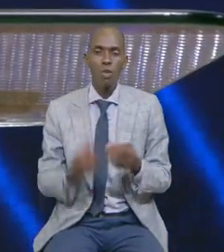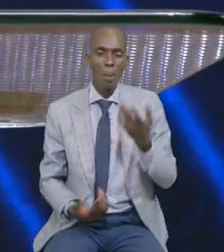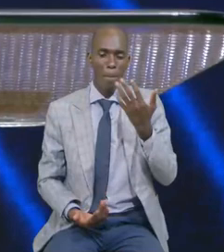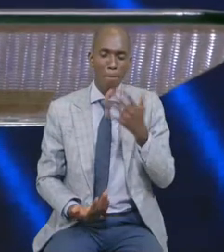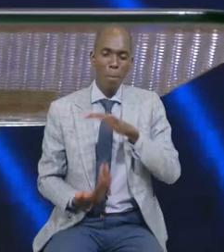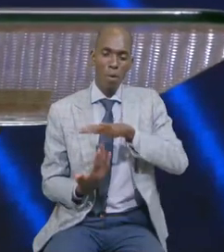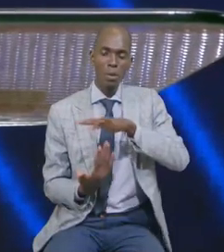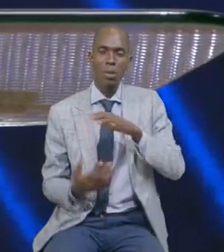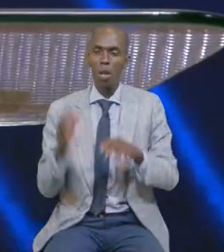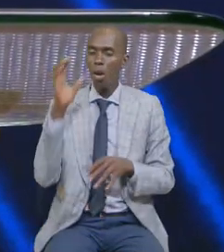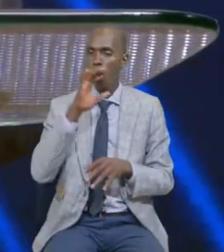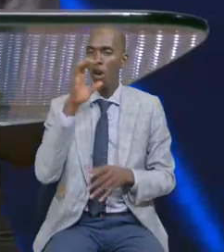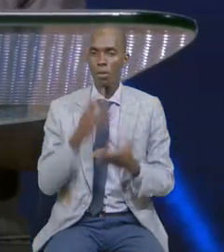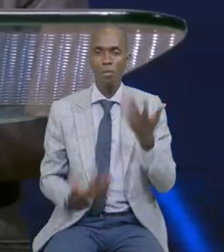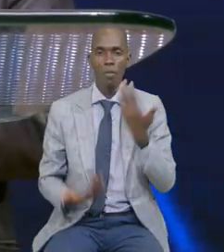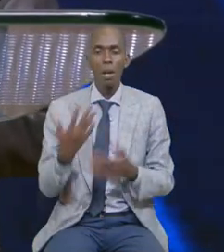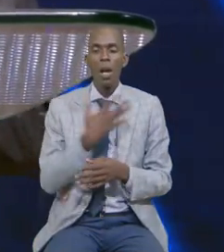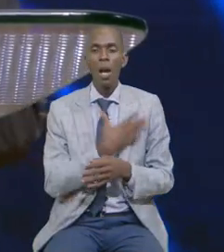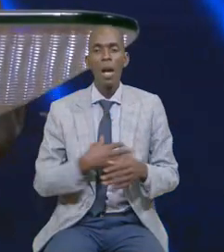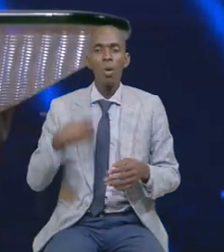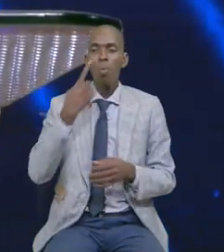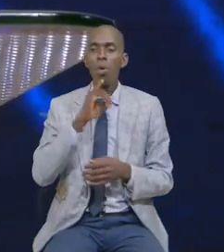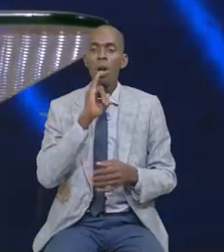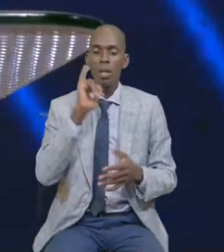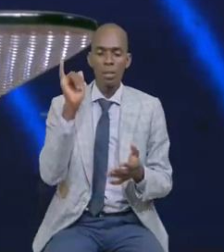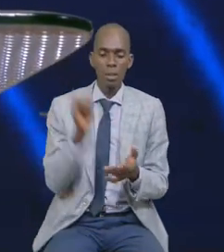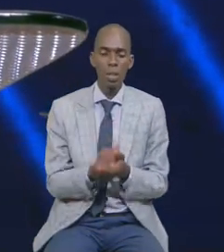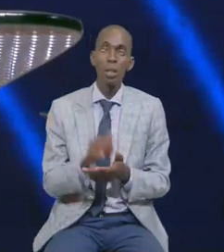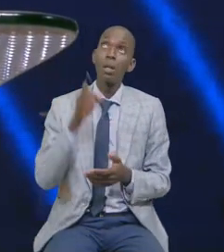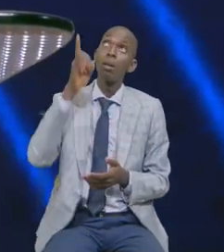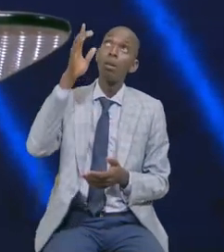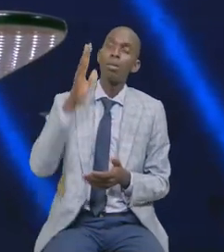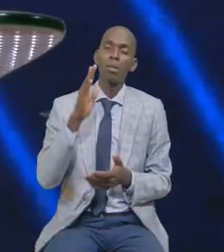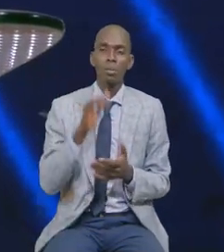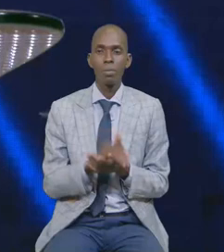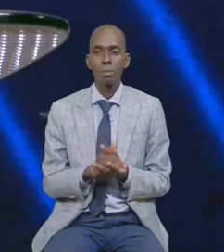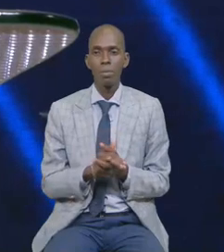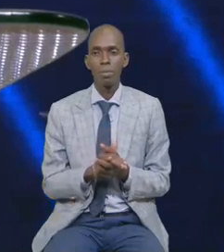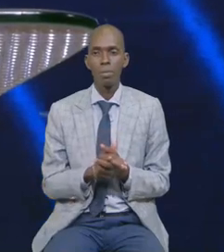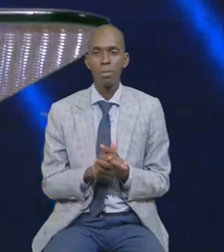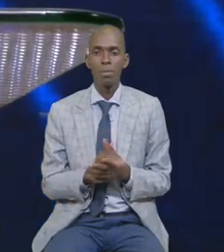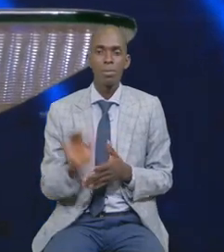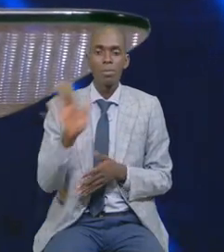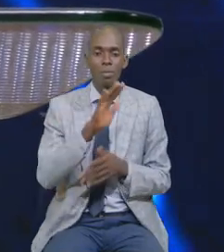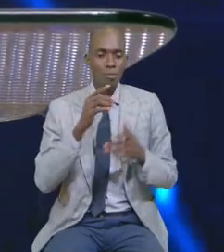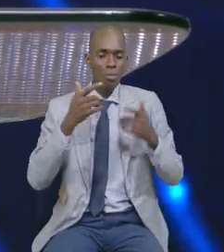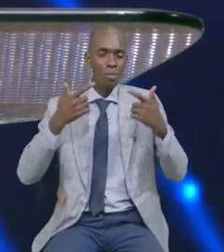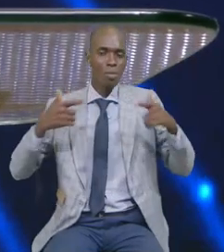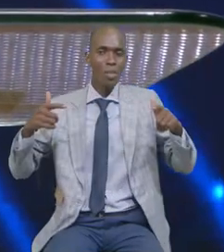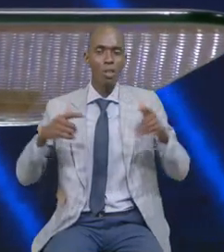fiery furnace. And who is that God? Their language sometimes will